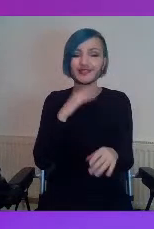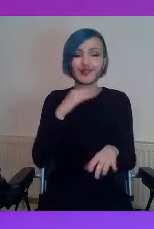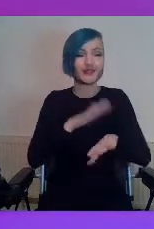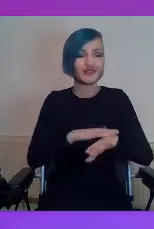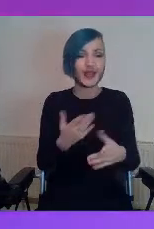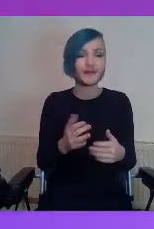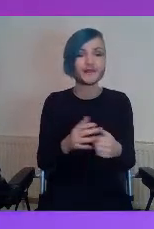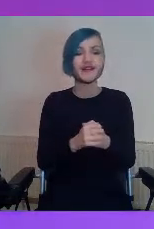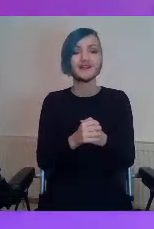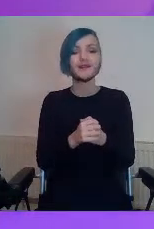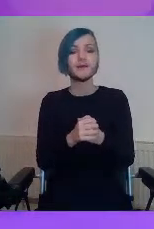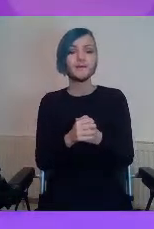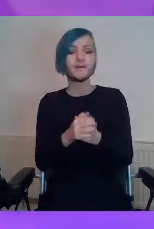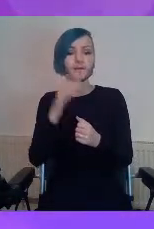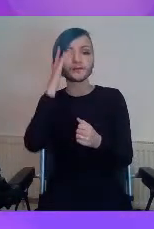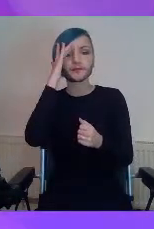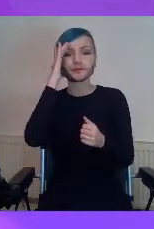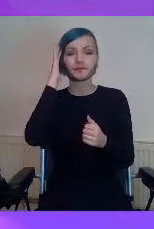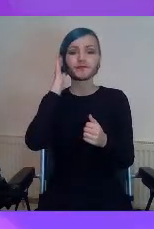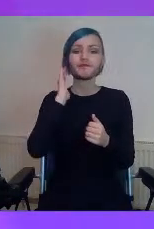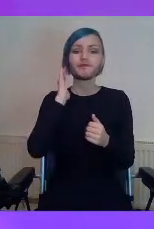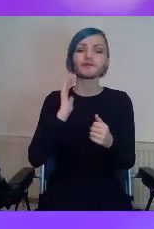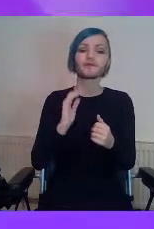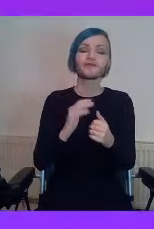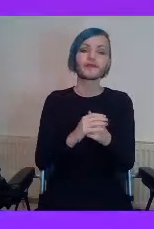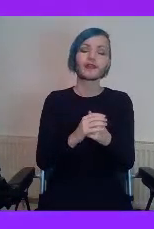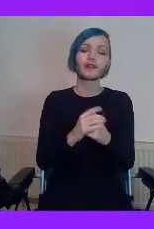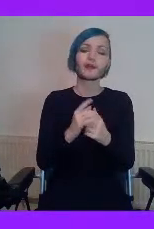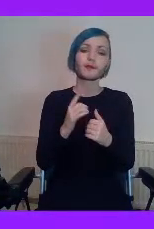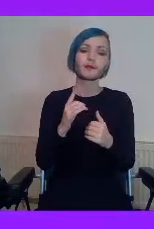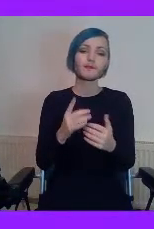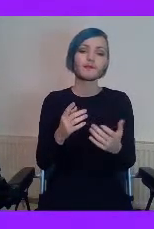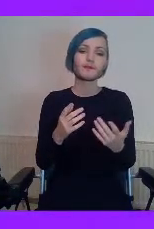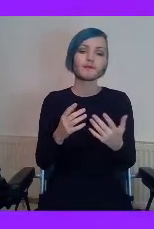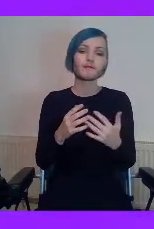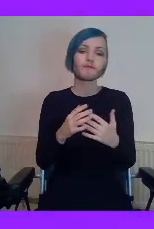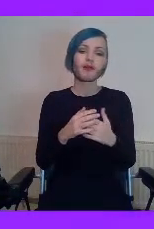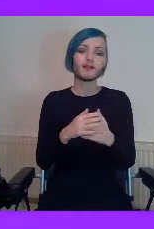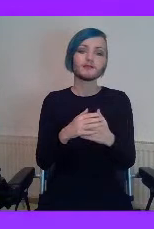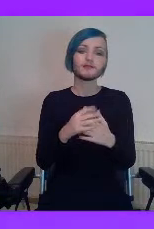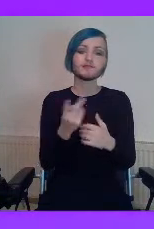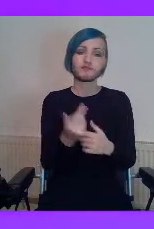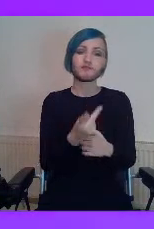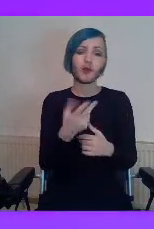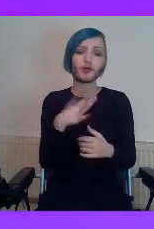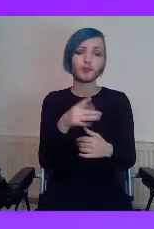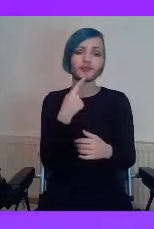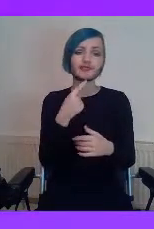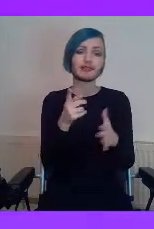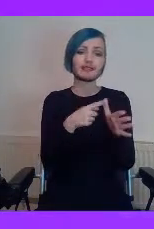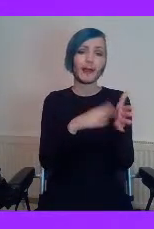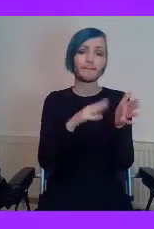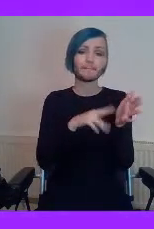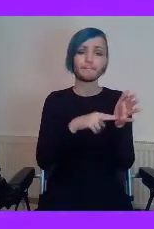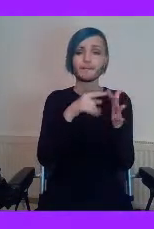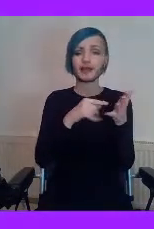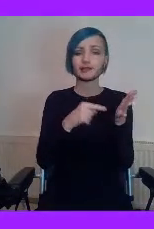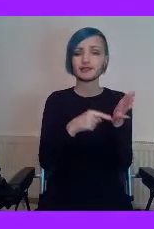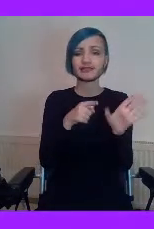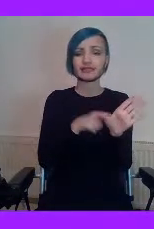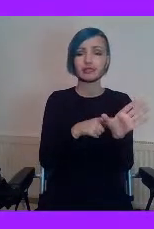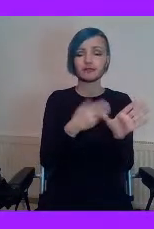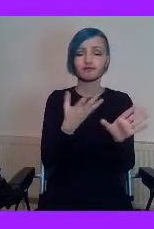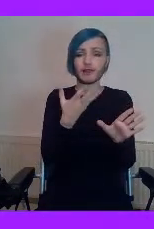know, like both Ella and Vitalina have pointed out too, like, Amnesty facilitates lots of this great work where we